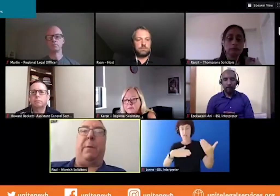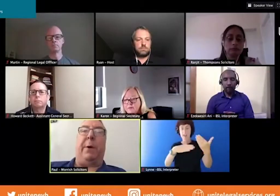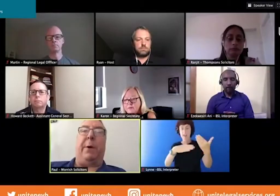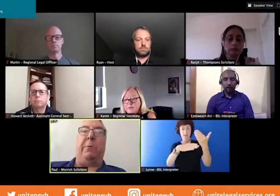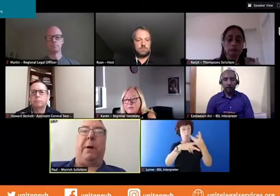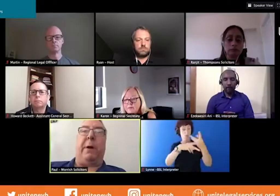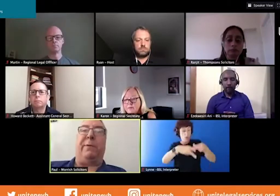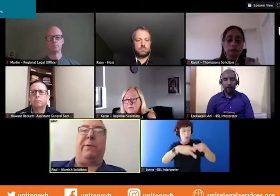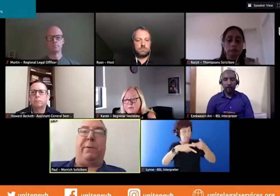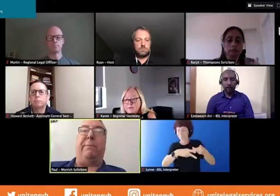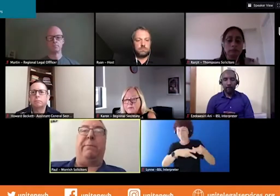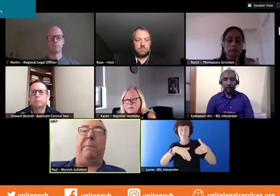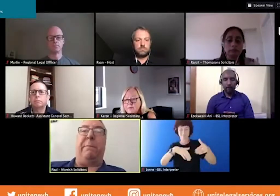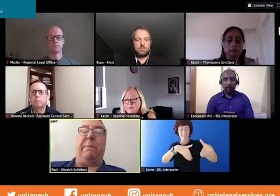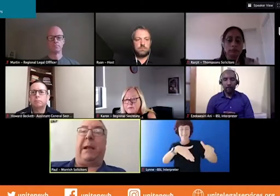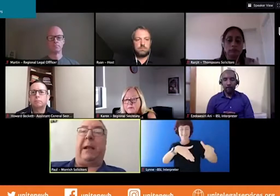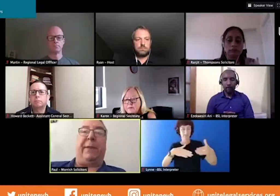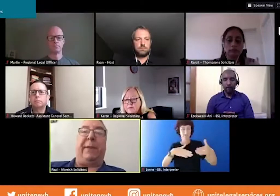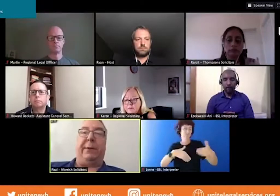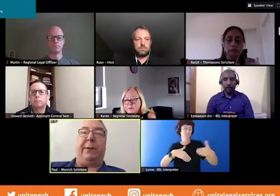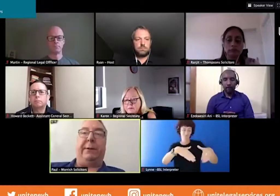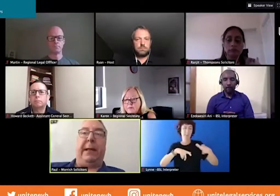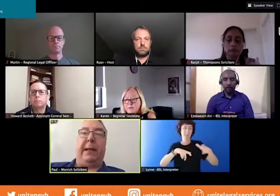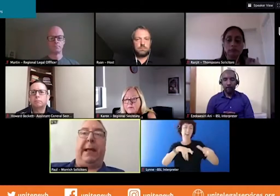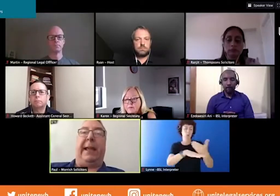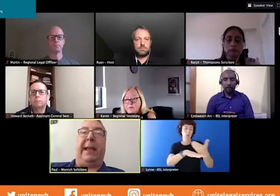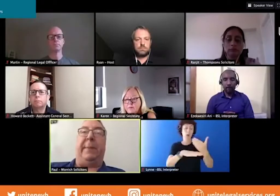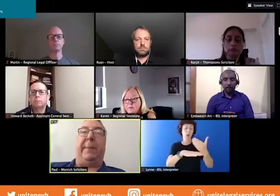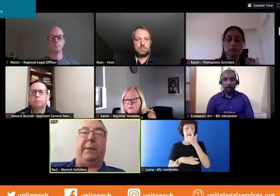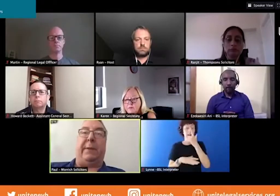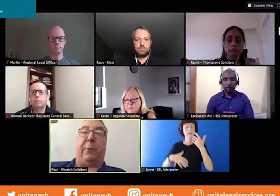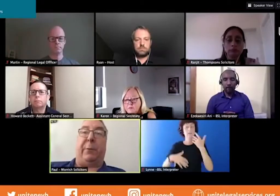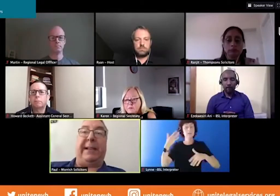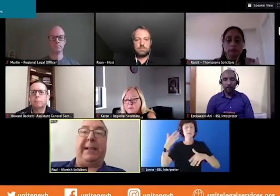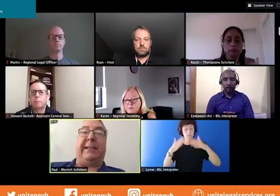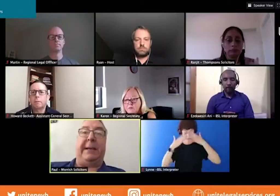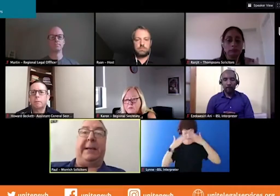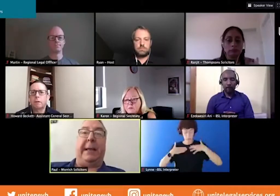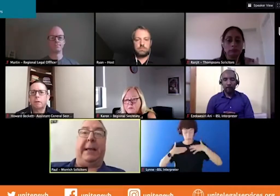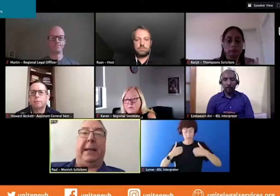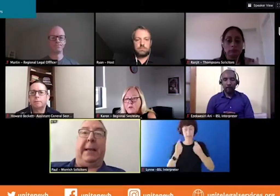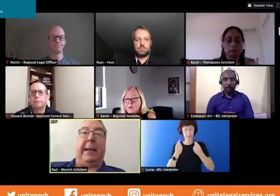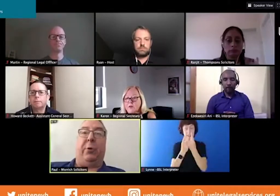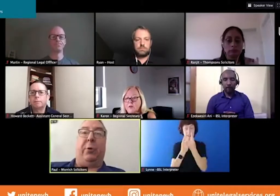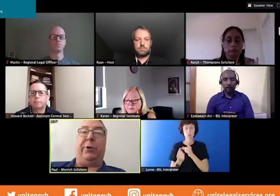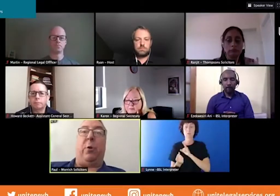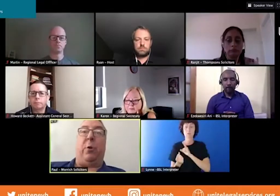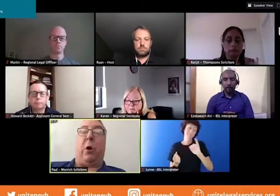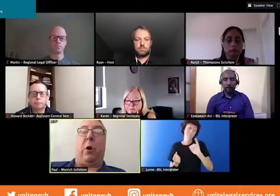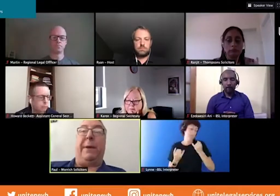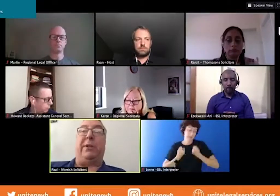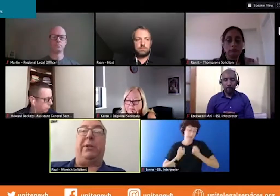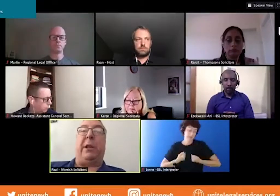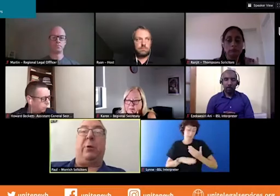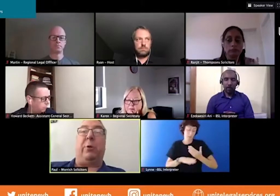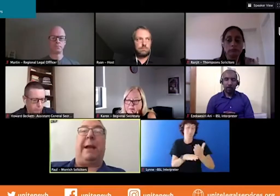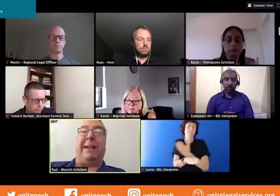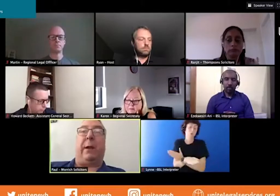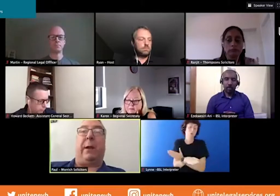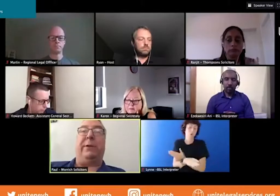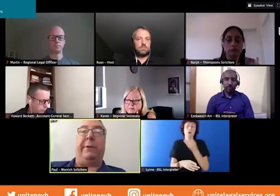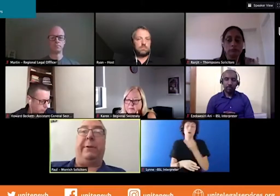point where they've suffered mental health issues, either because of a pre-existing condition or because the lockdown itself